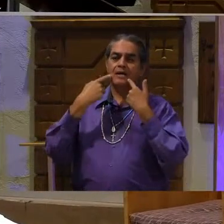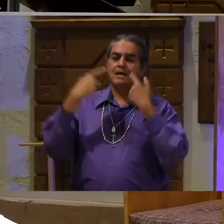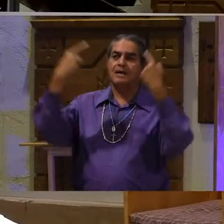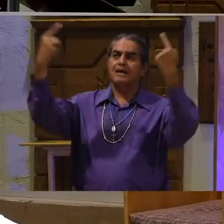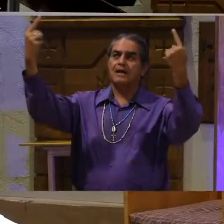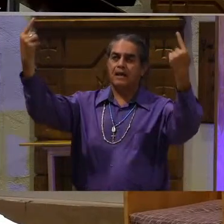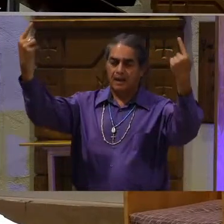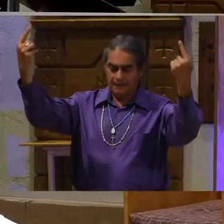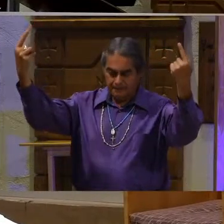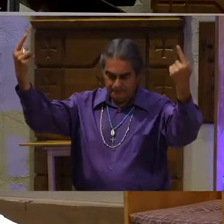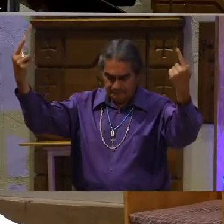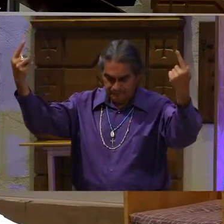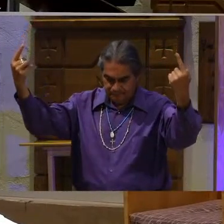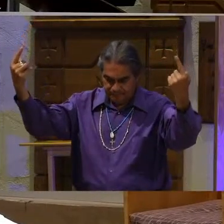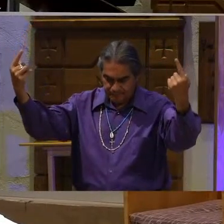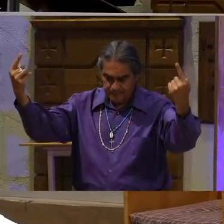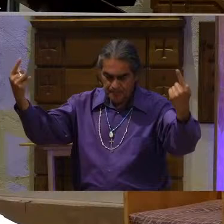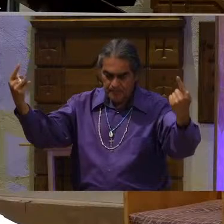acclaim.